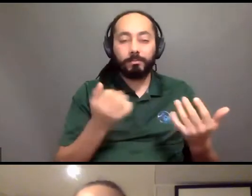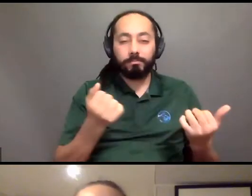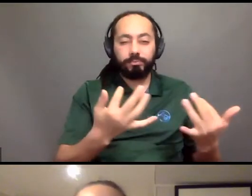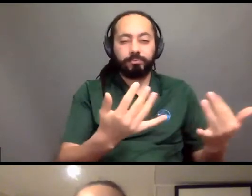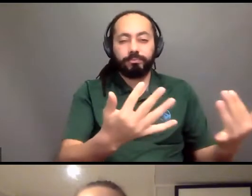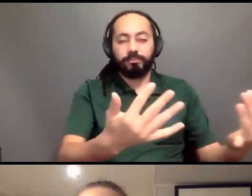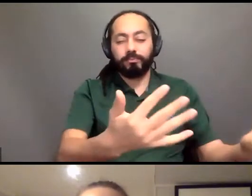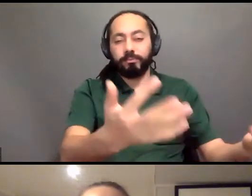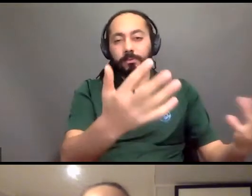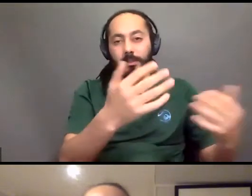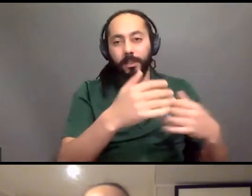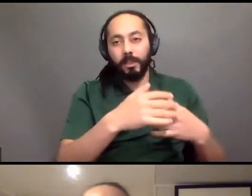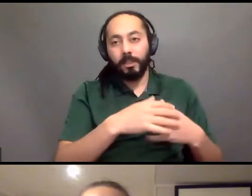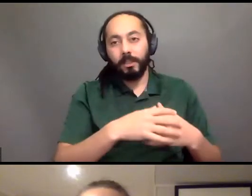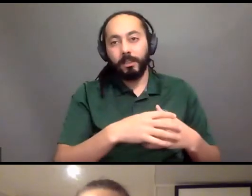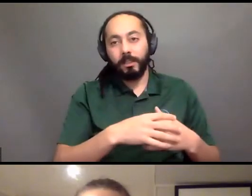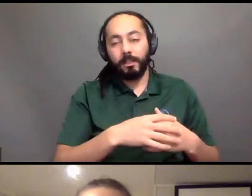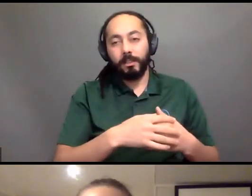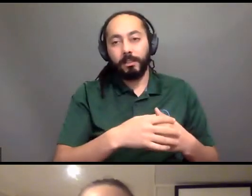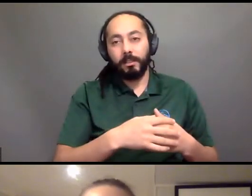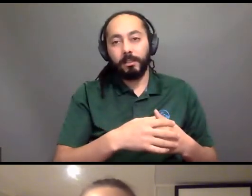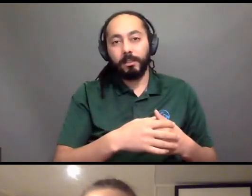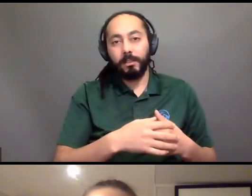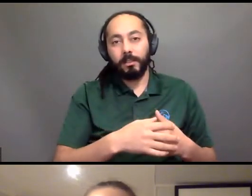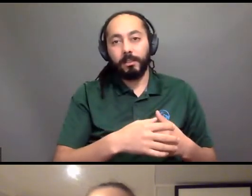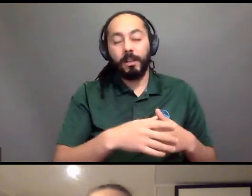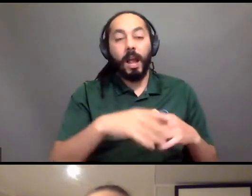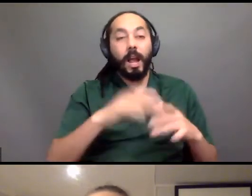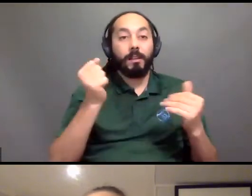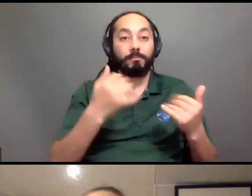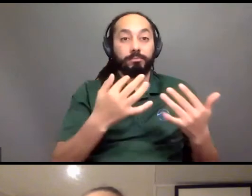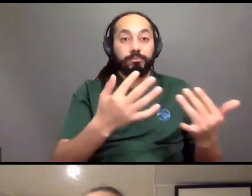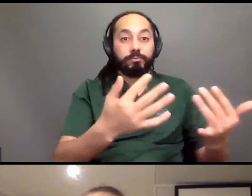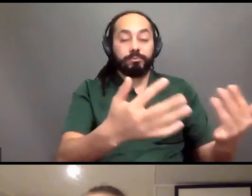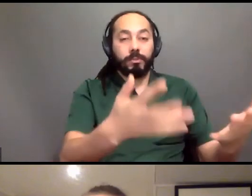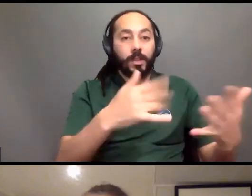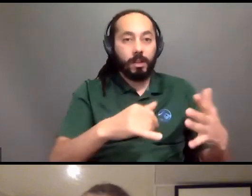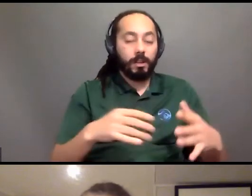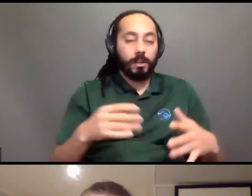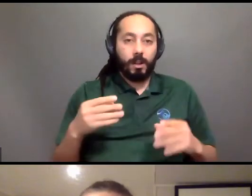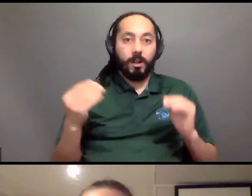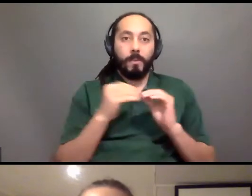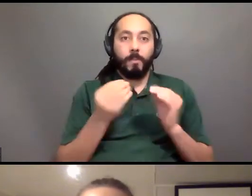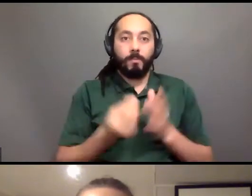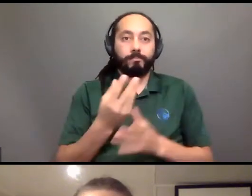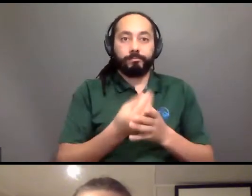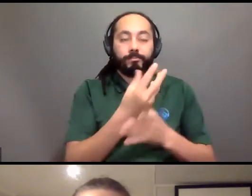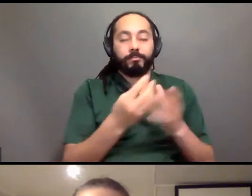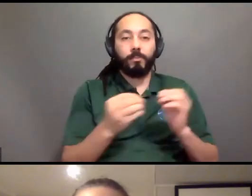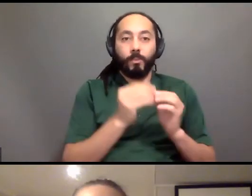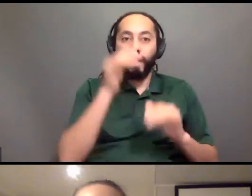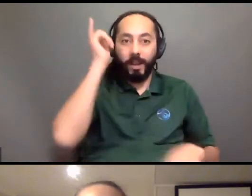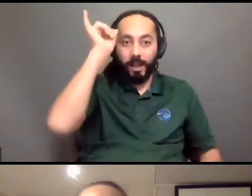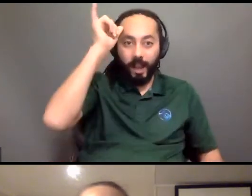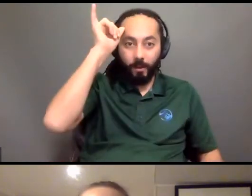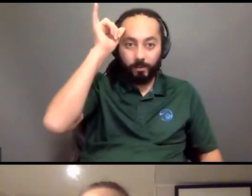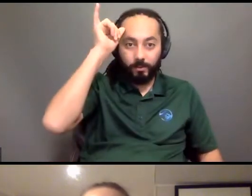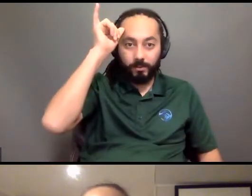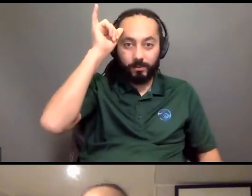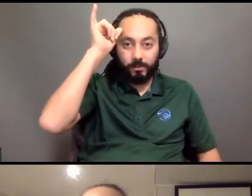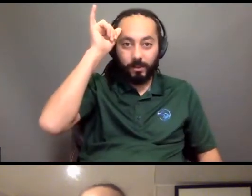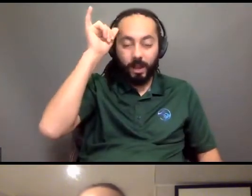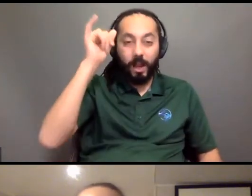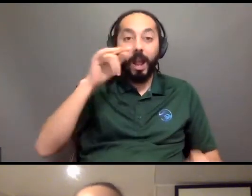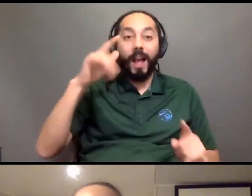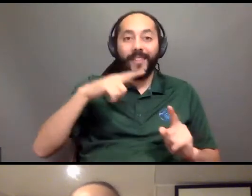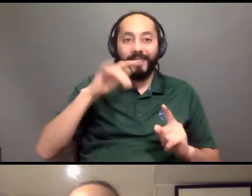forest in order to, you know, raise beef to put into the food system for McDonald's